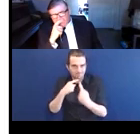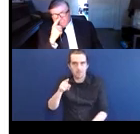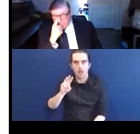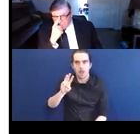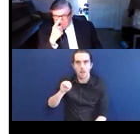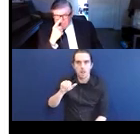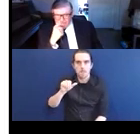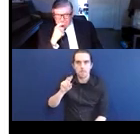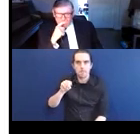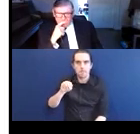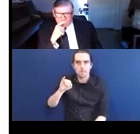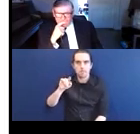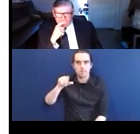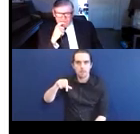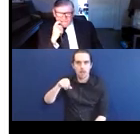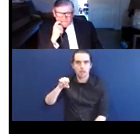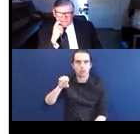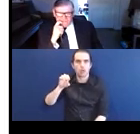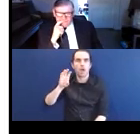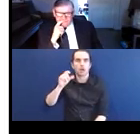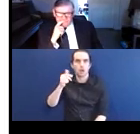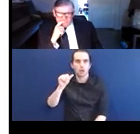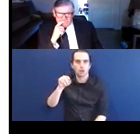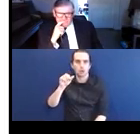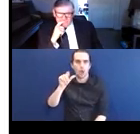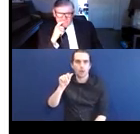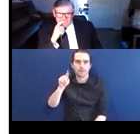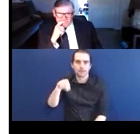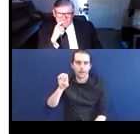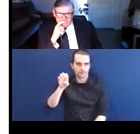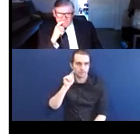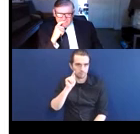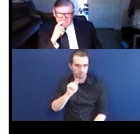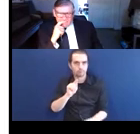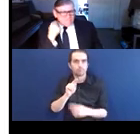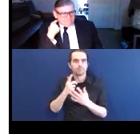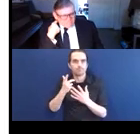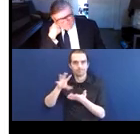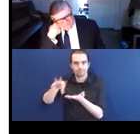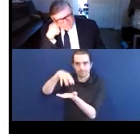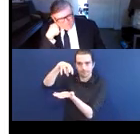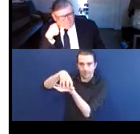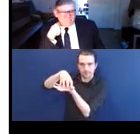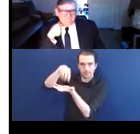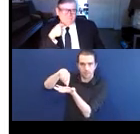really, what is the position of disabled people in Sri Lanka as regards employment and self-employment?